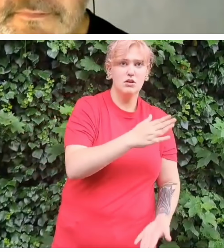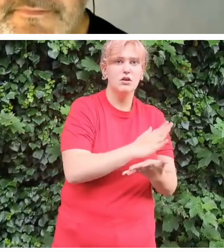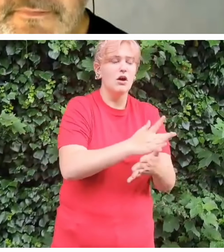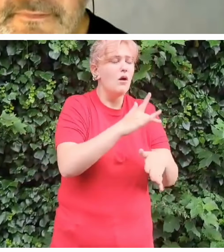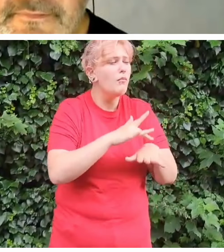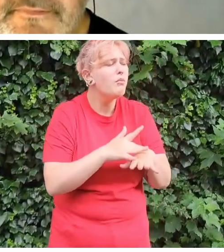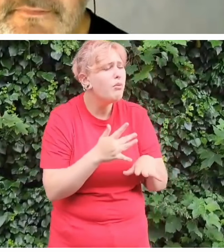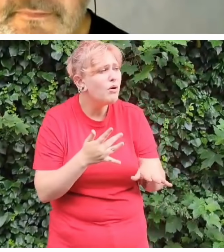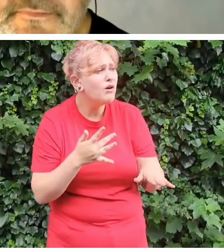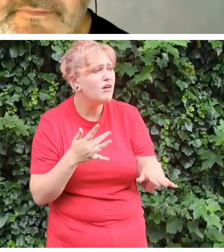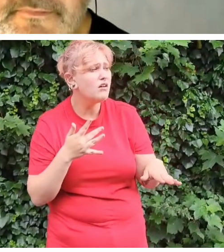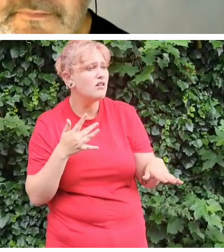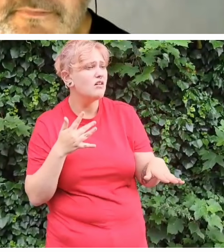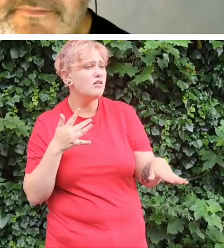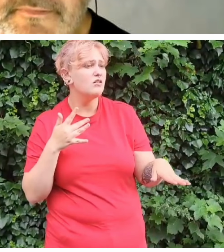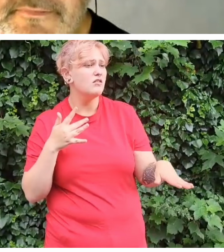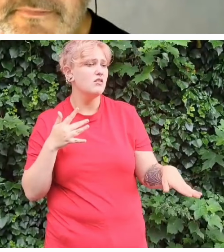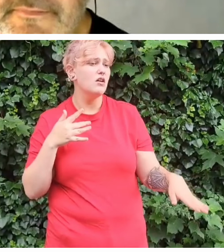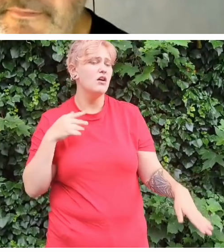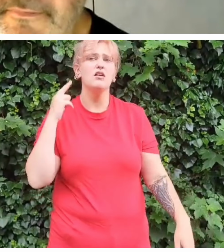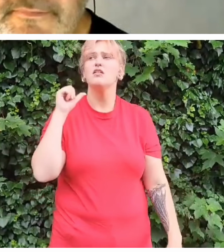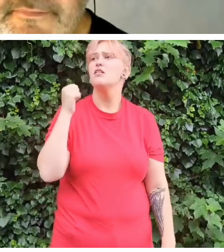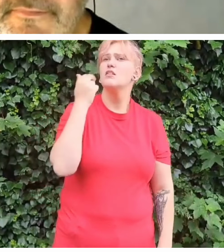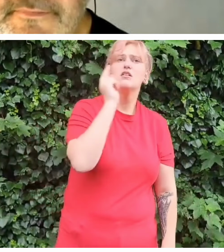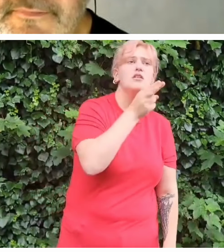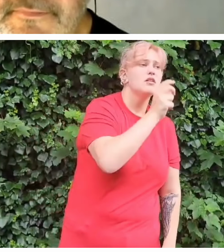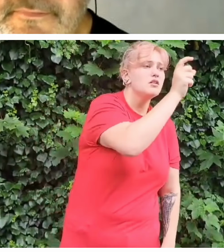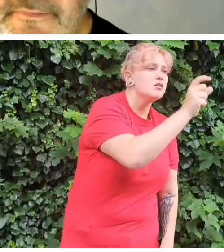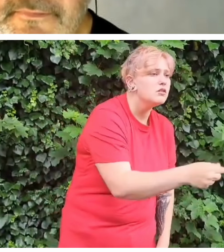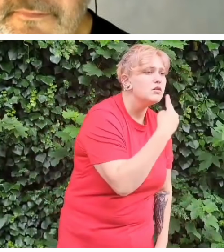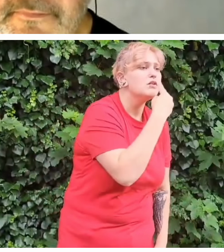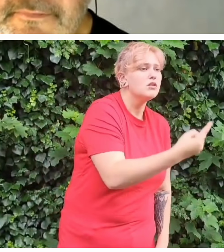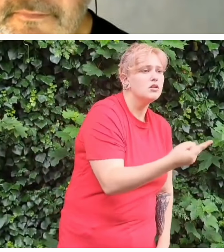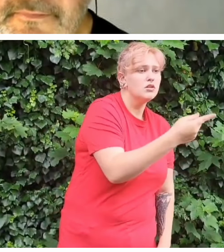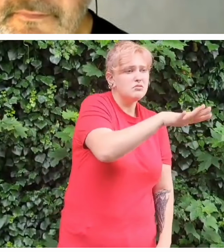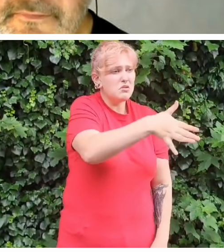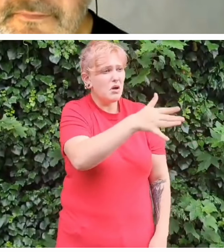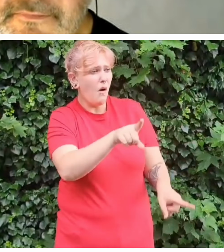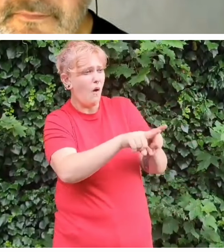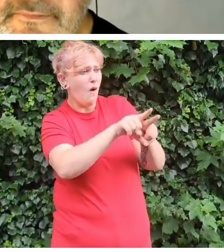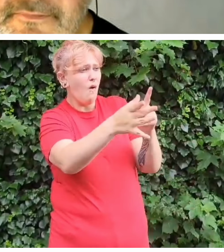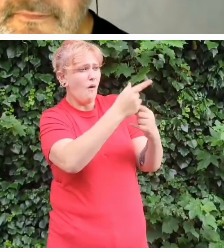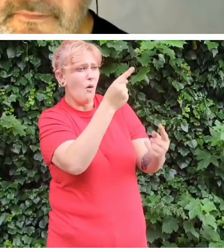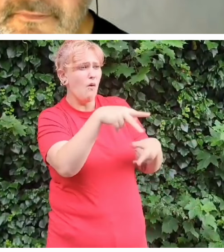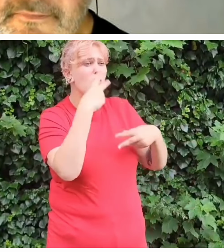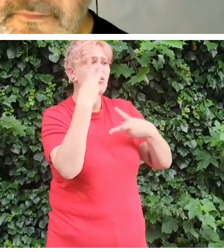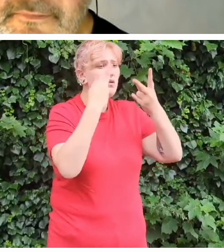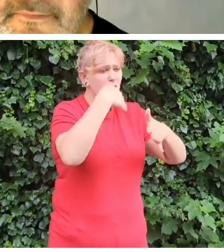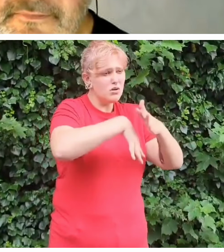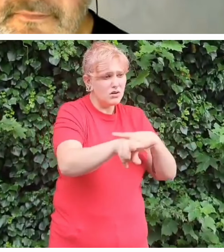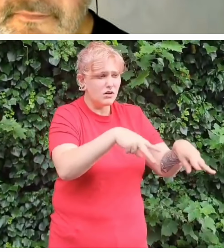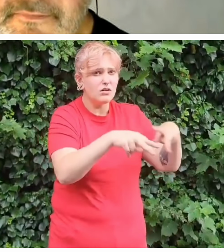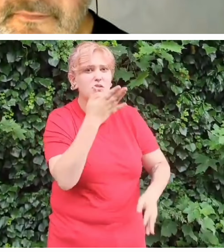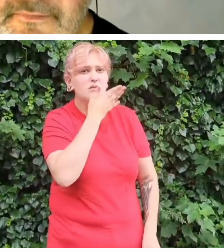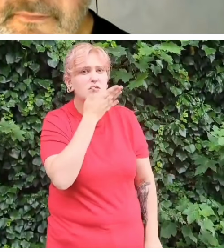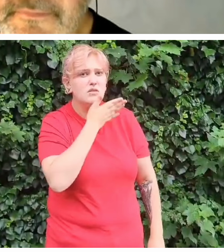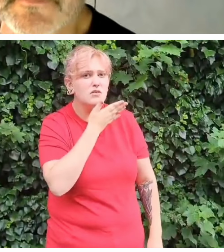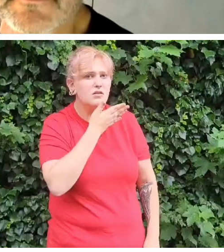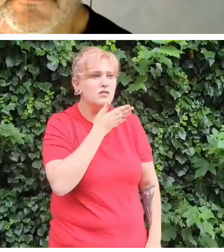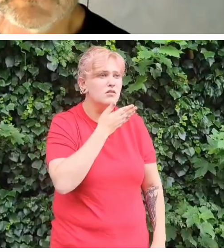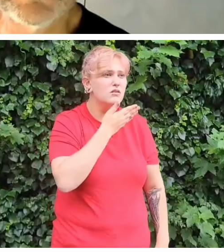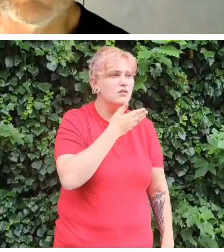really touching. And another contact has said that she might like to use the song in her dance